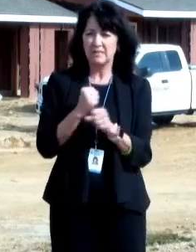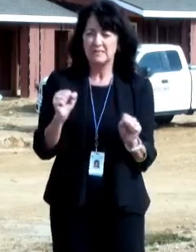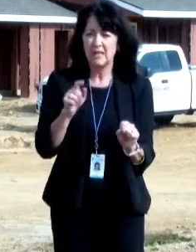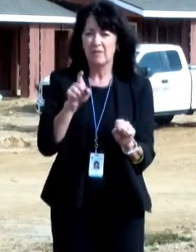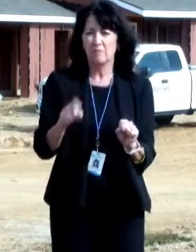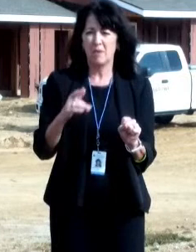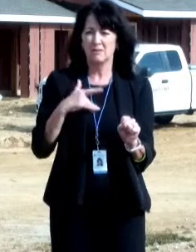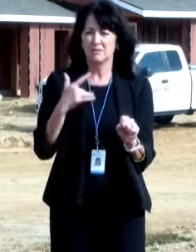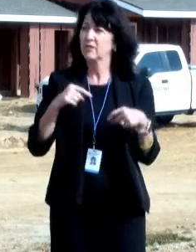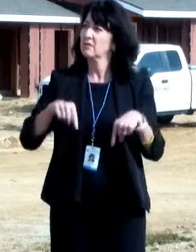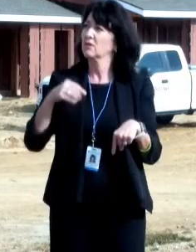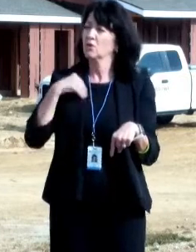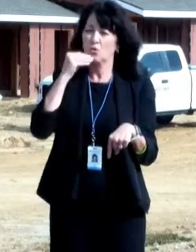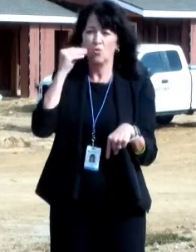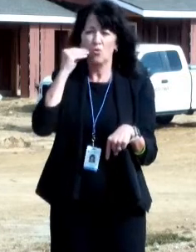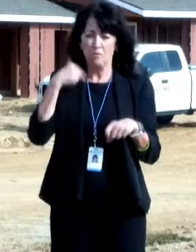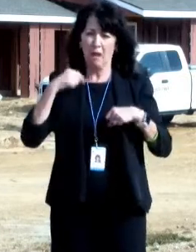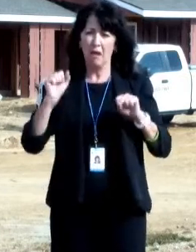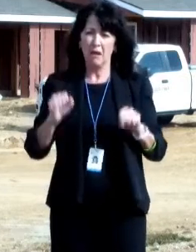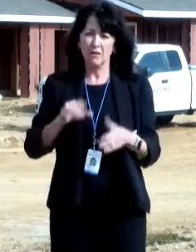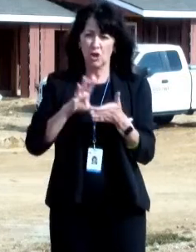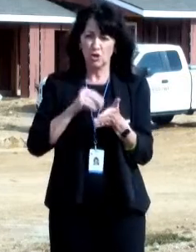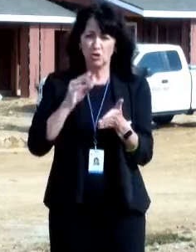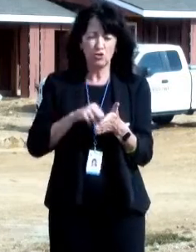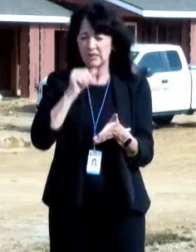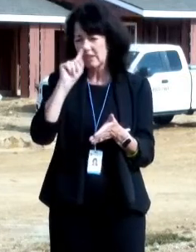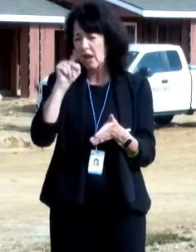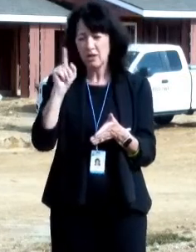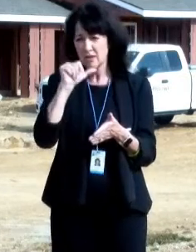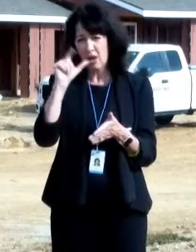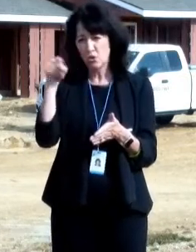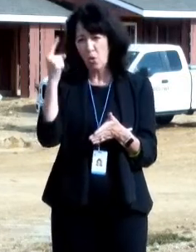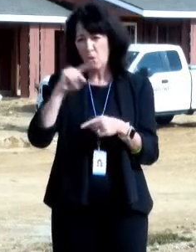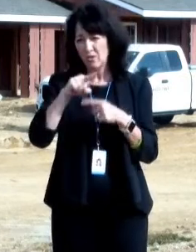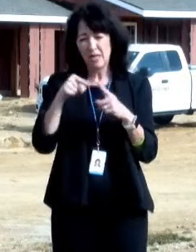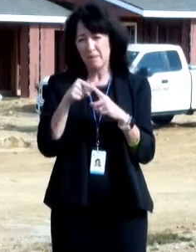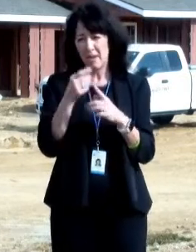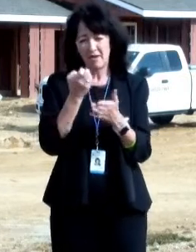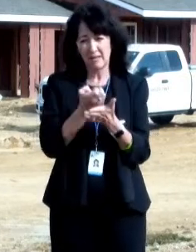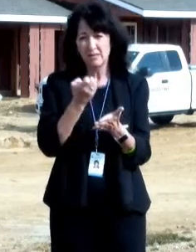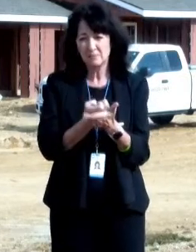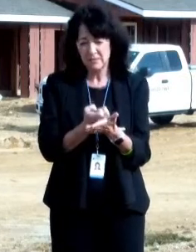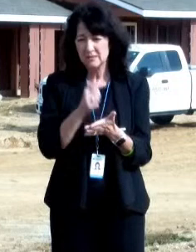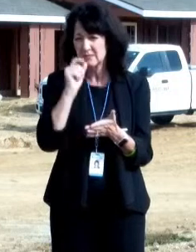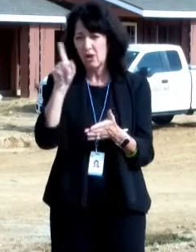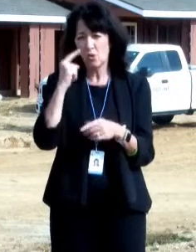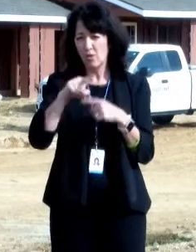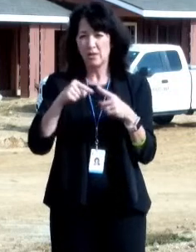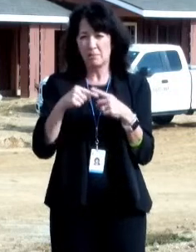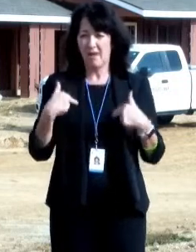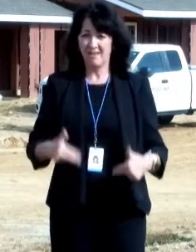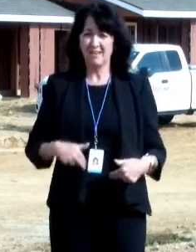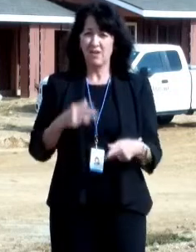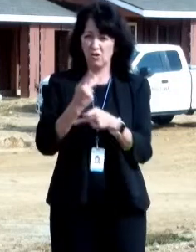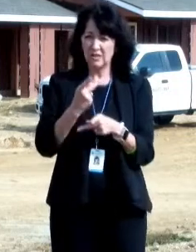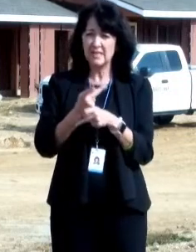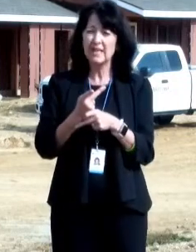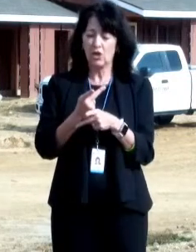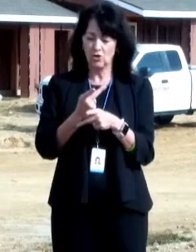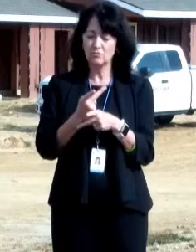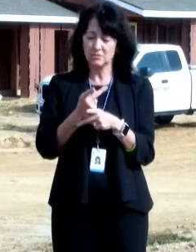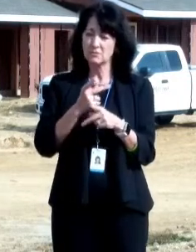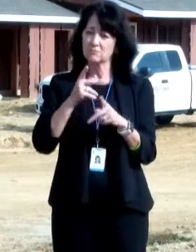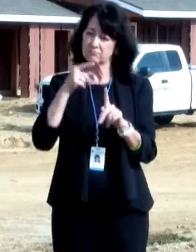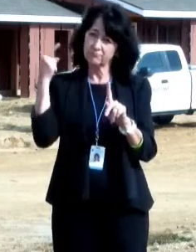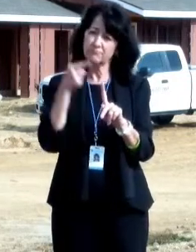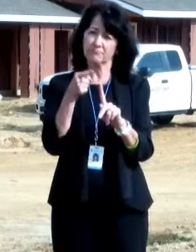not only about economics, this is not only about health care, but this is about our environment and safety. Gun violence